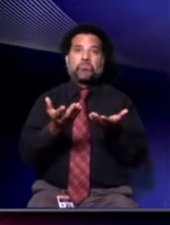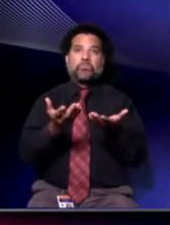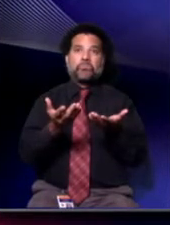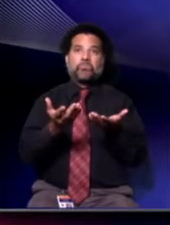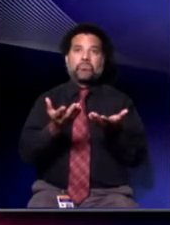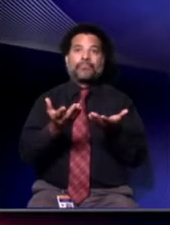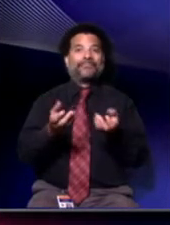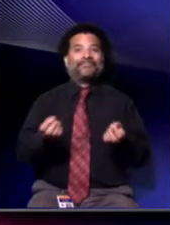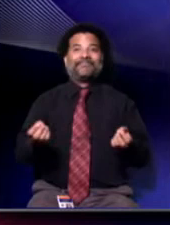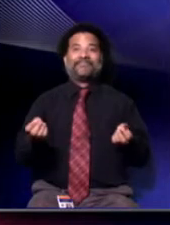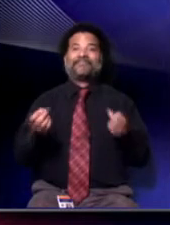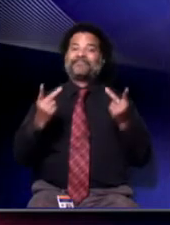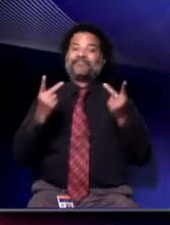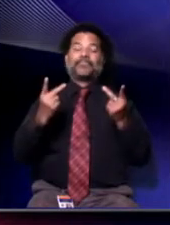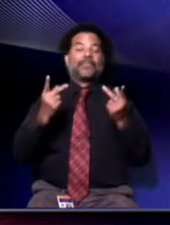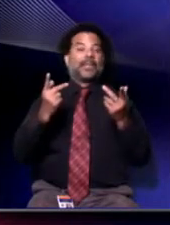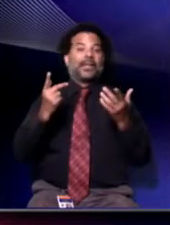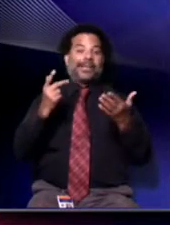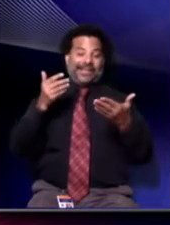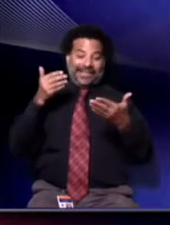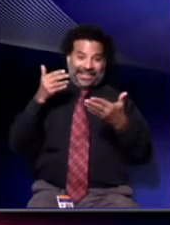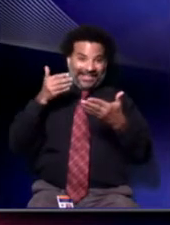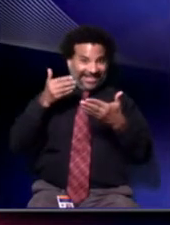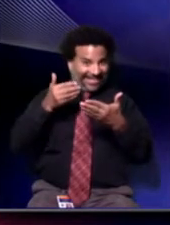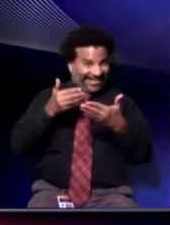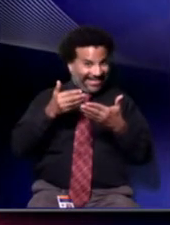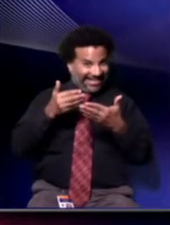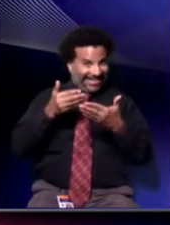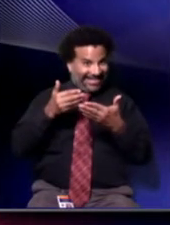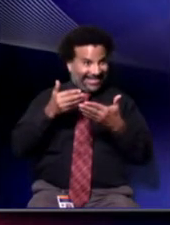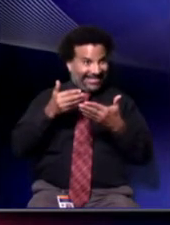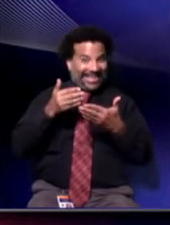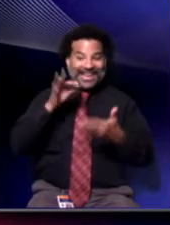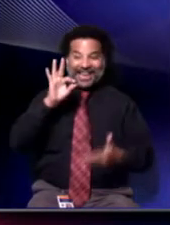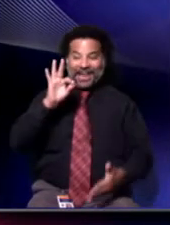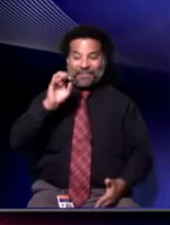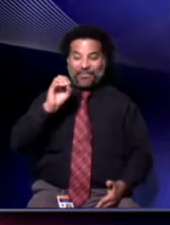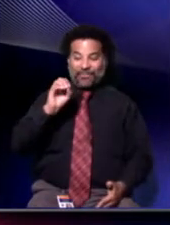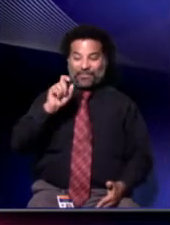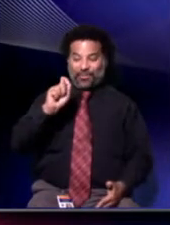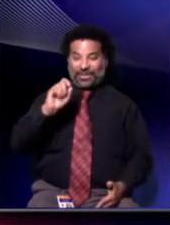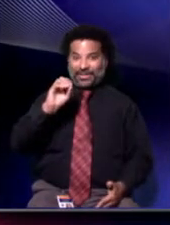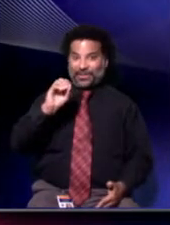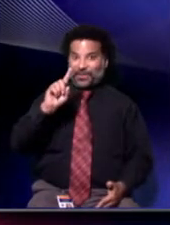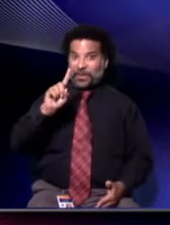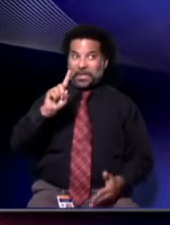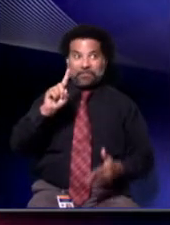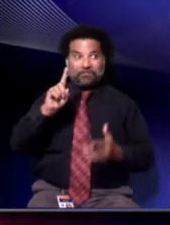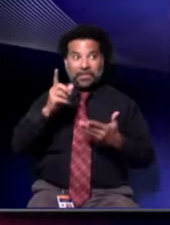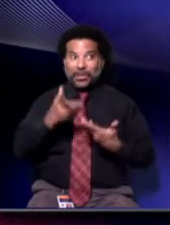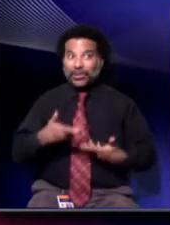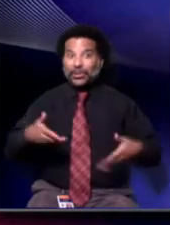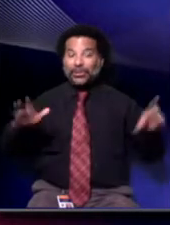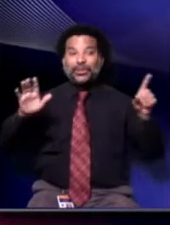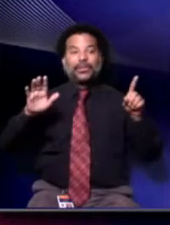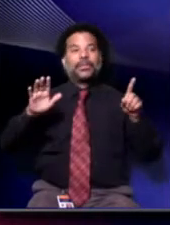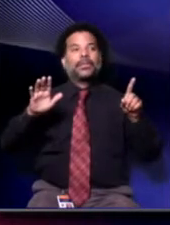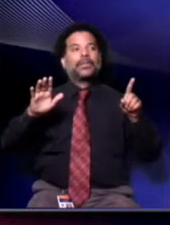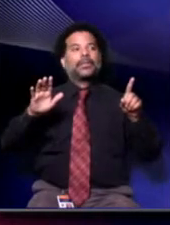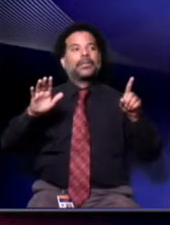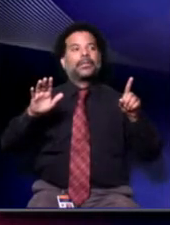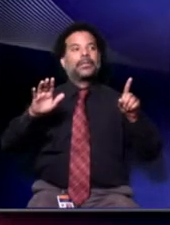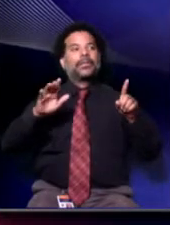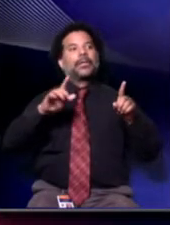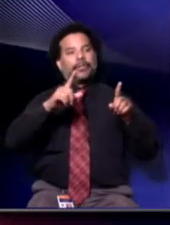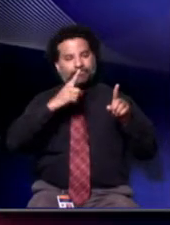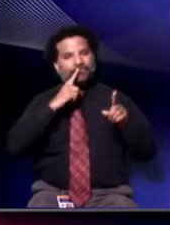All right, getting to our favorite item, 9.01, adjournment. I move that we adjourn this